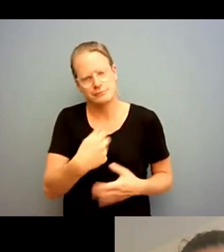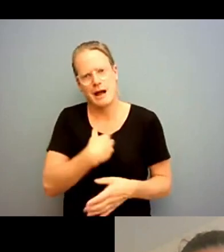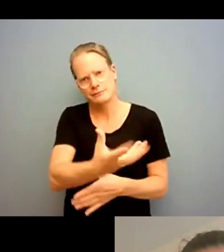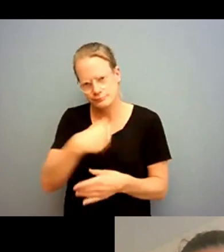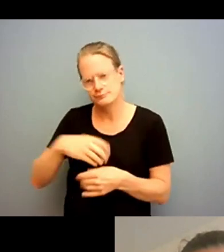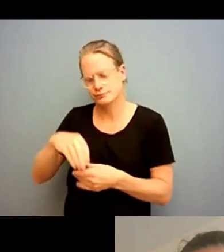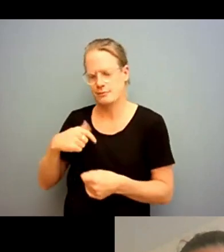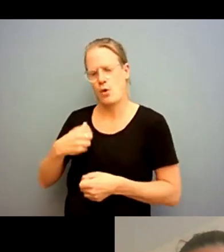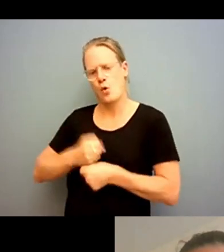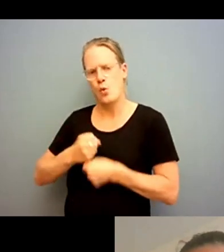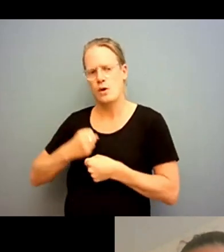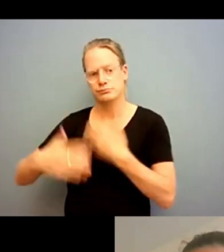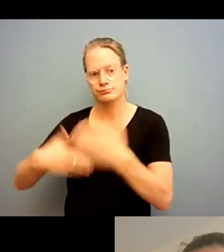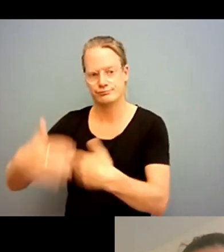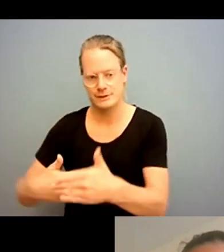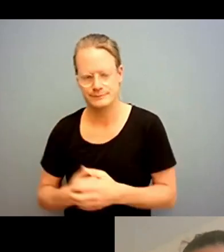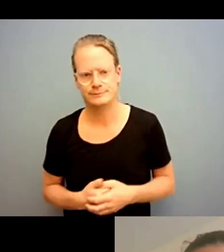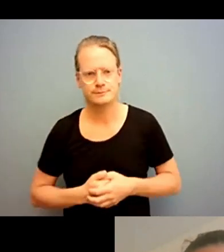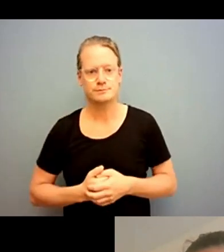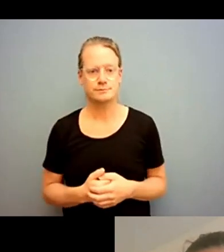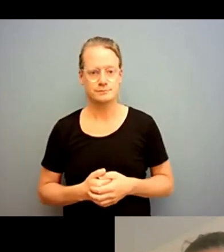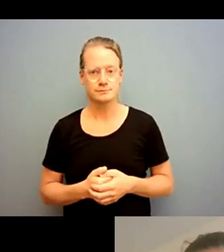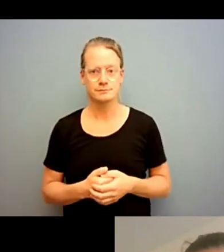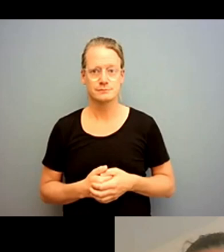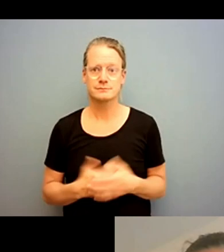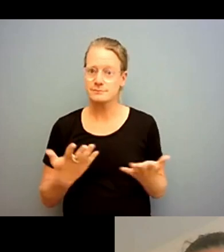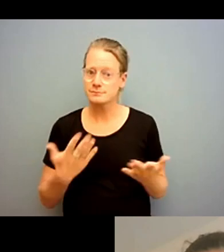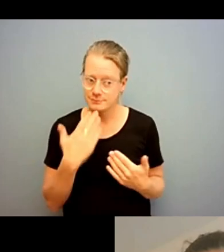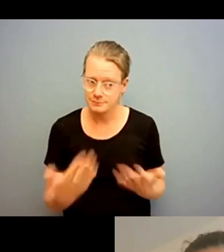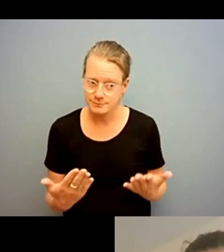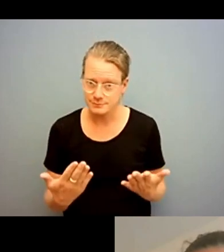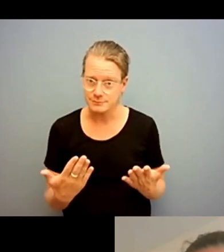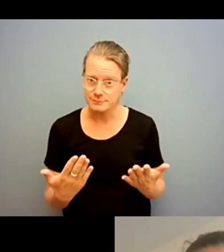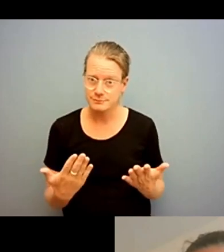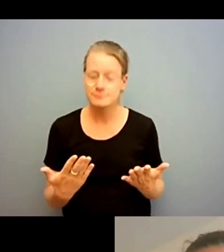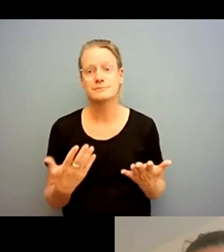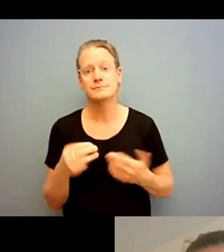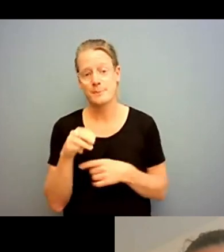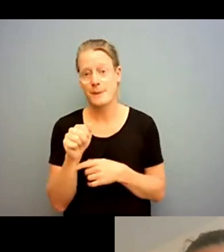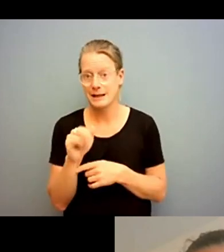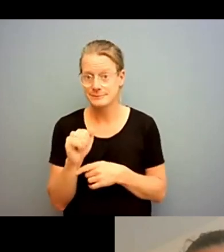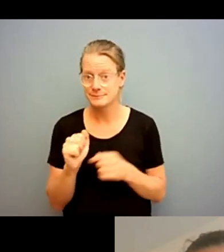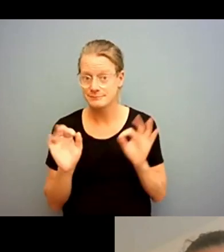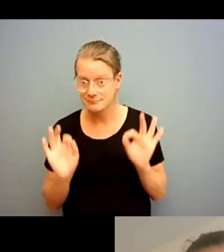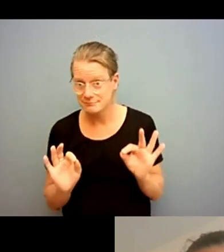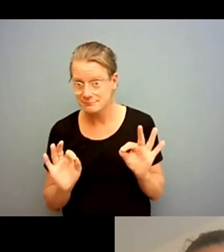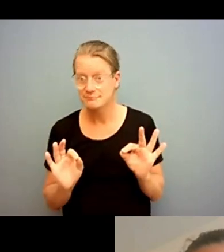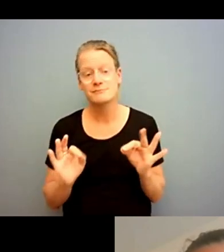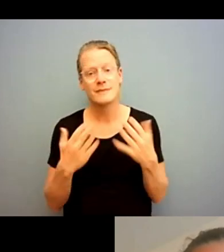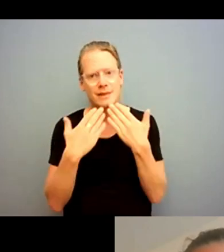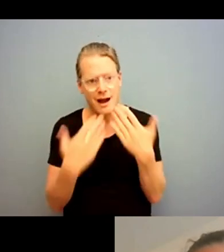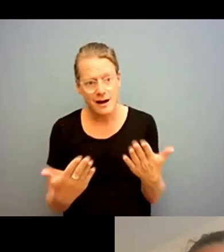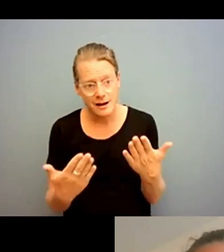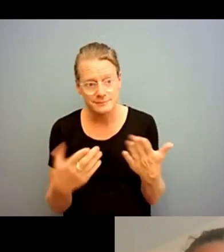Thank you so much. Well, I think it's time for us to say thank you, Gerard Quinn, Special Rapporteur